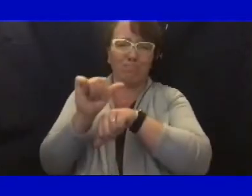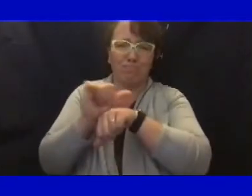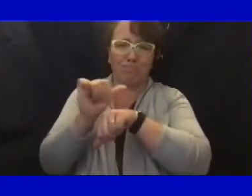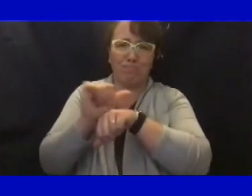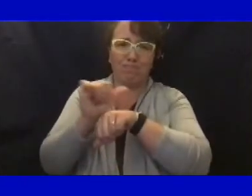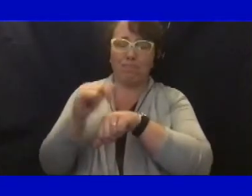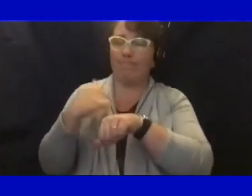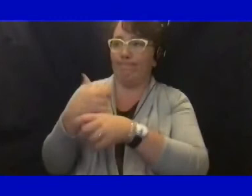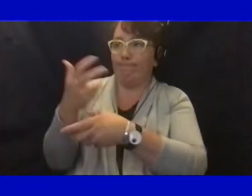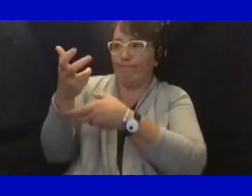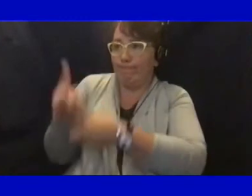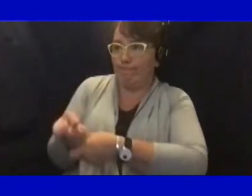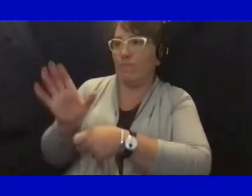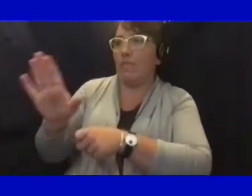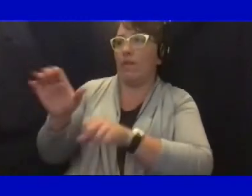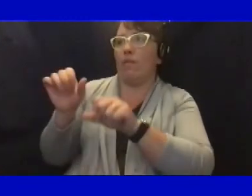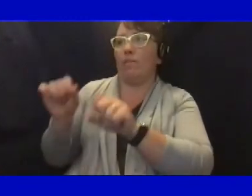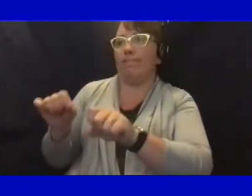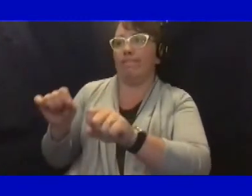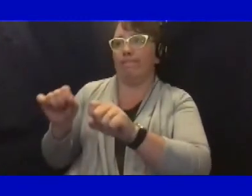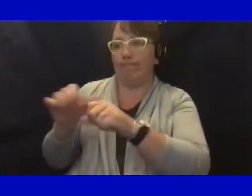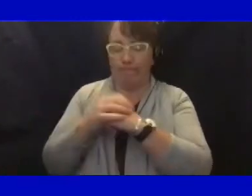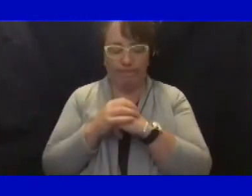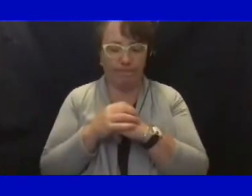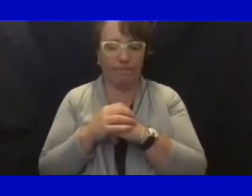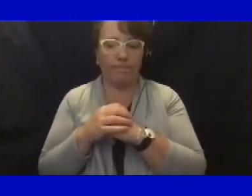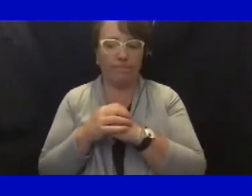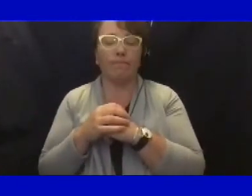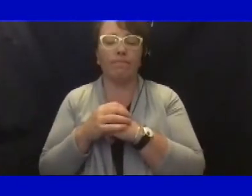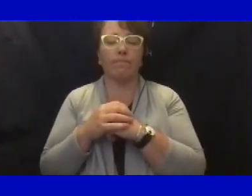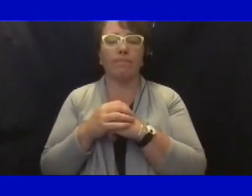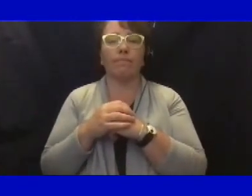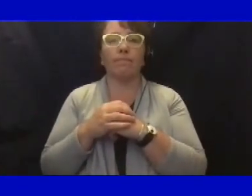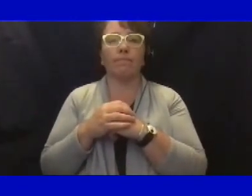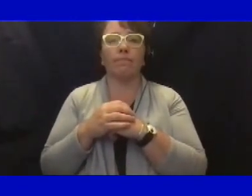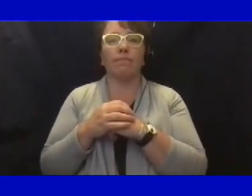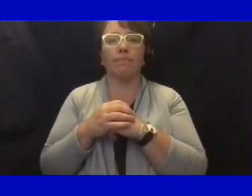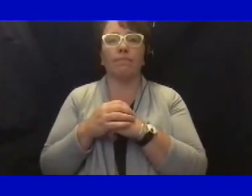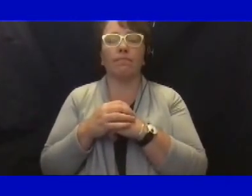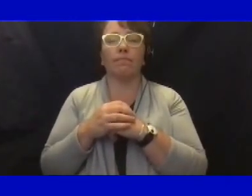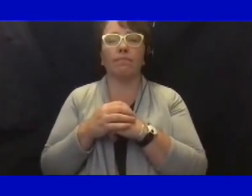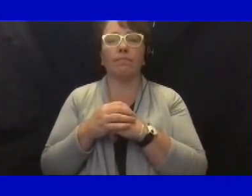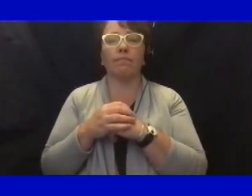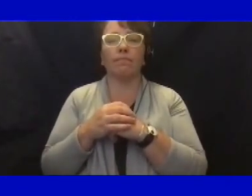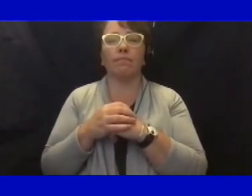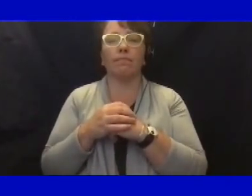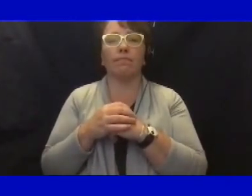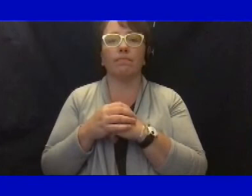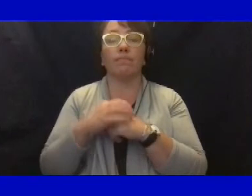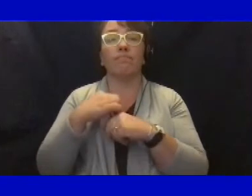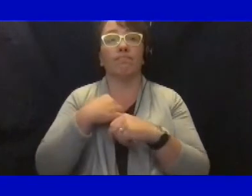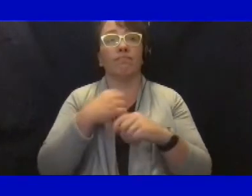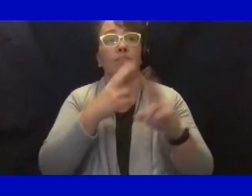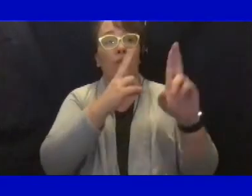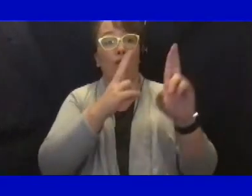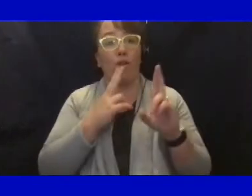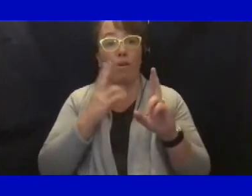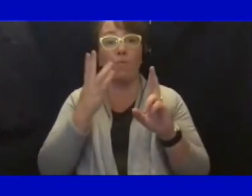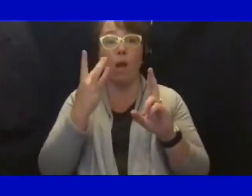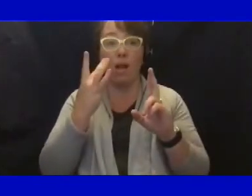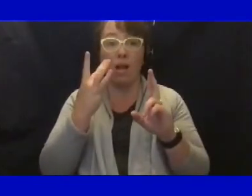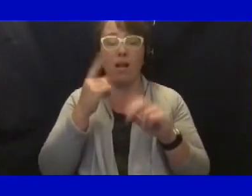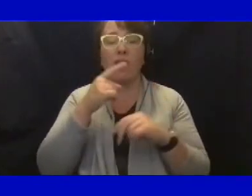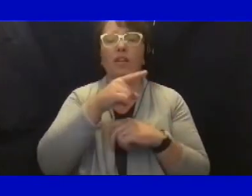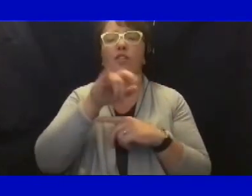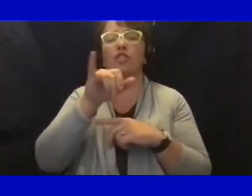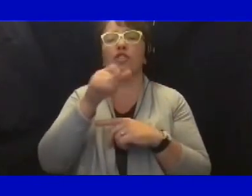abilities. It is my honor tonight to introduce Jason Newley, the Director of Riverside County